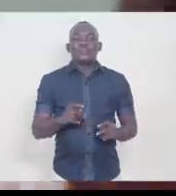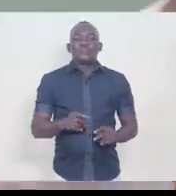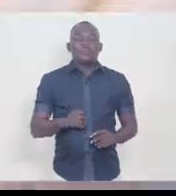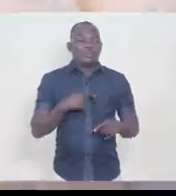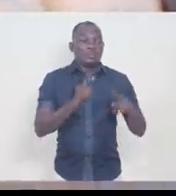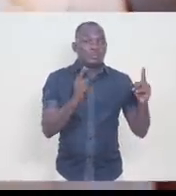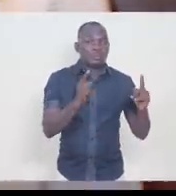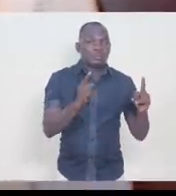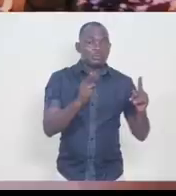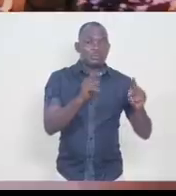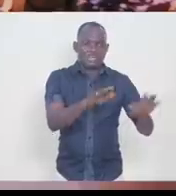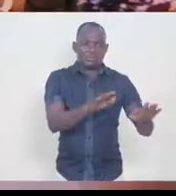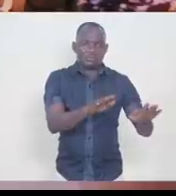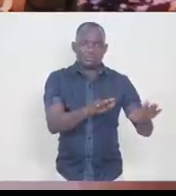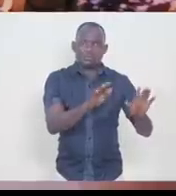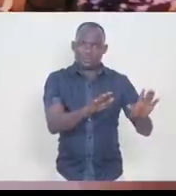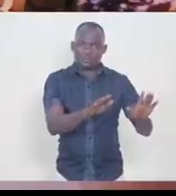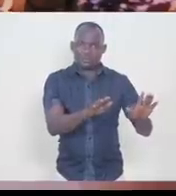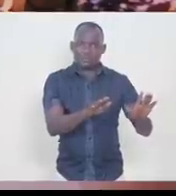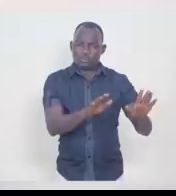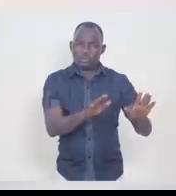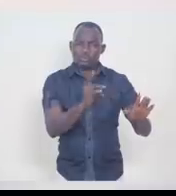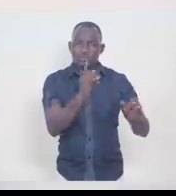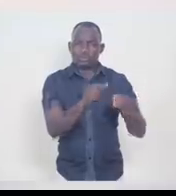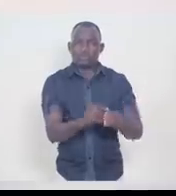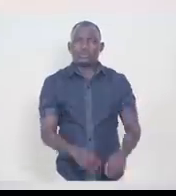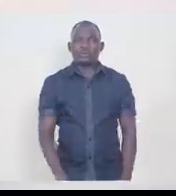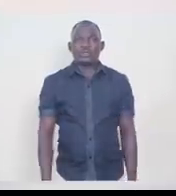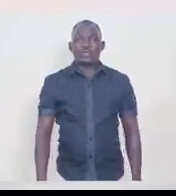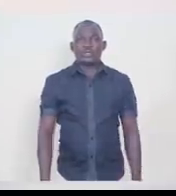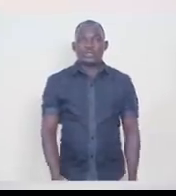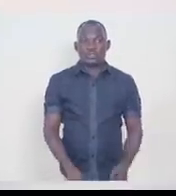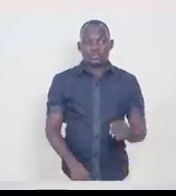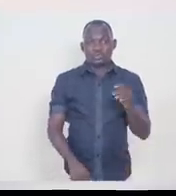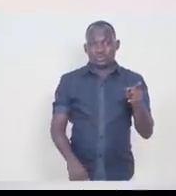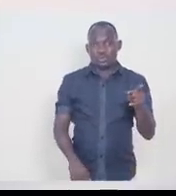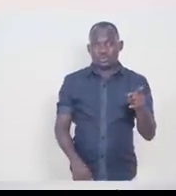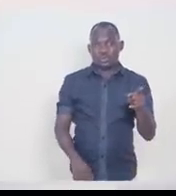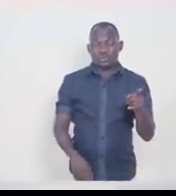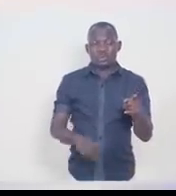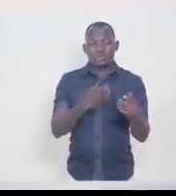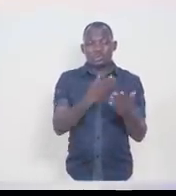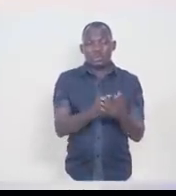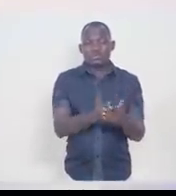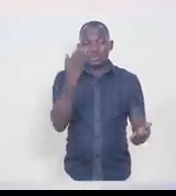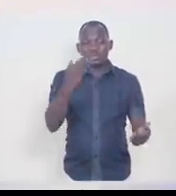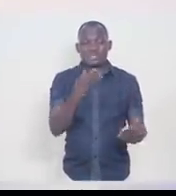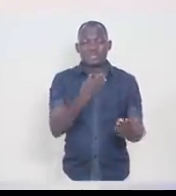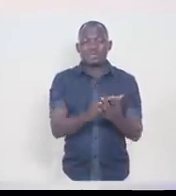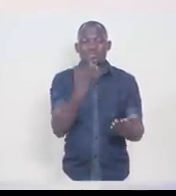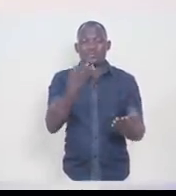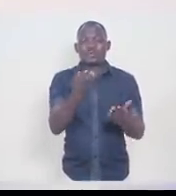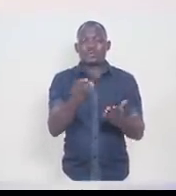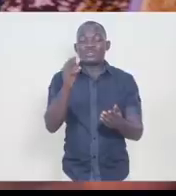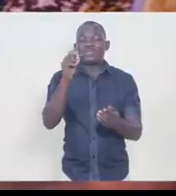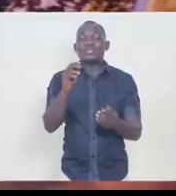Can I go now? Go away. I'm not done. Now, since you have a lot of money and you want to be